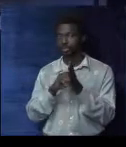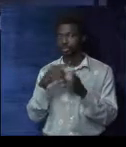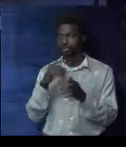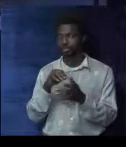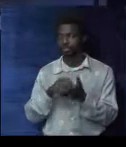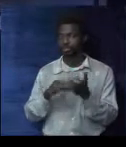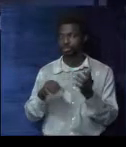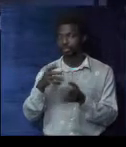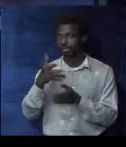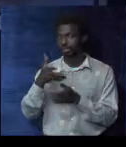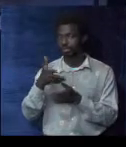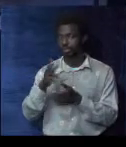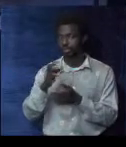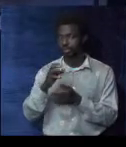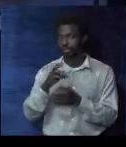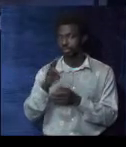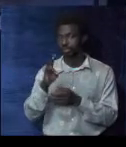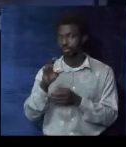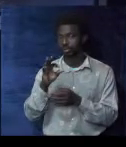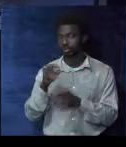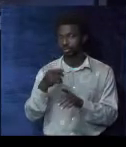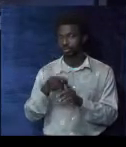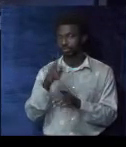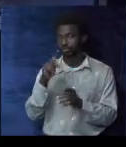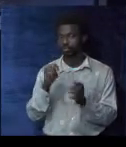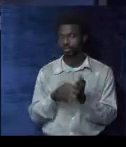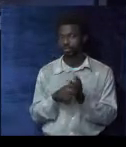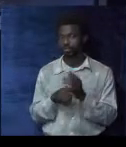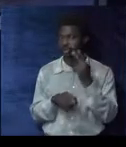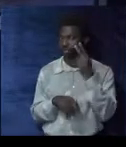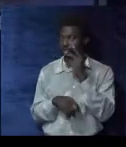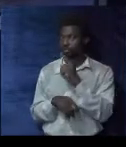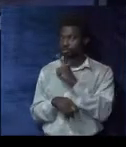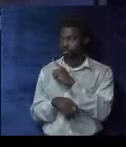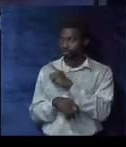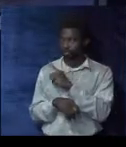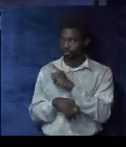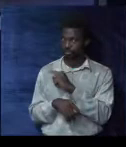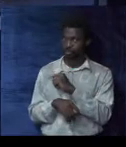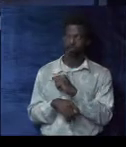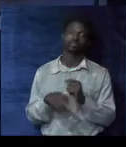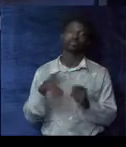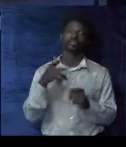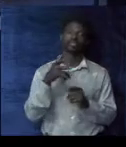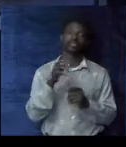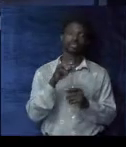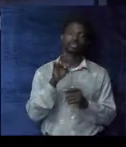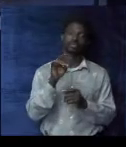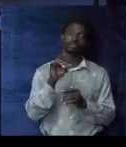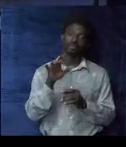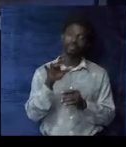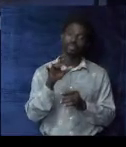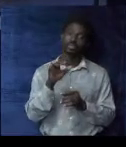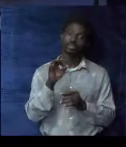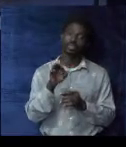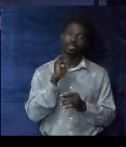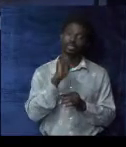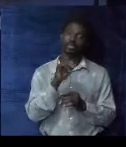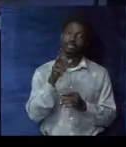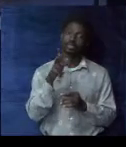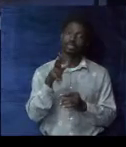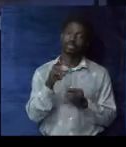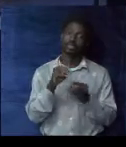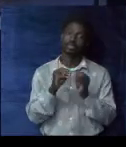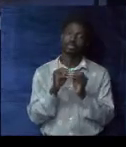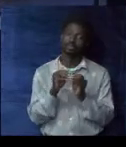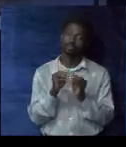This example says subtract 379 from 1000. See, 379 is a 3-digit number, 1000 is a